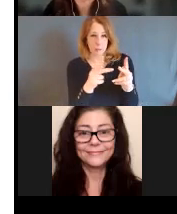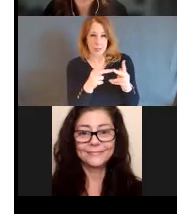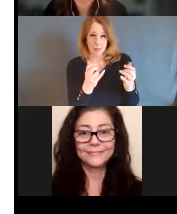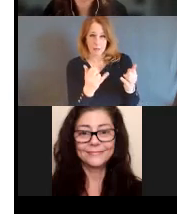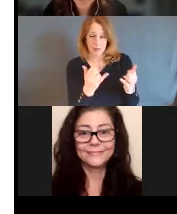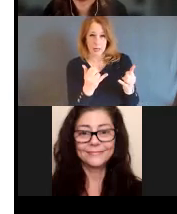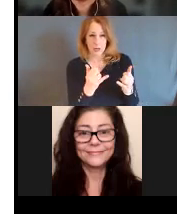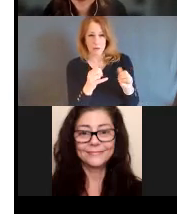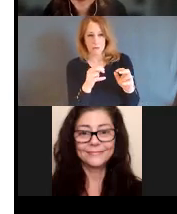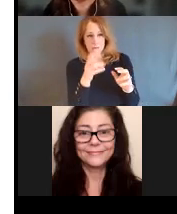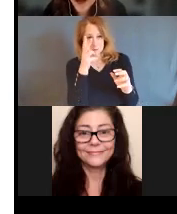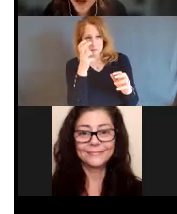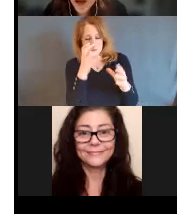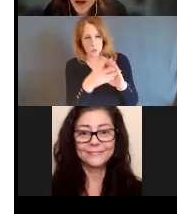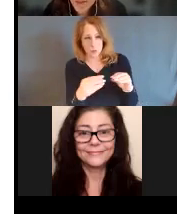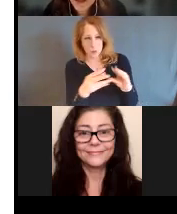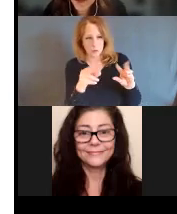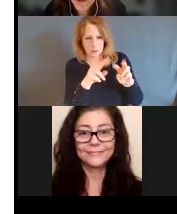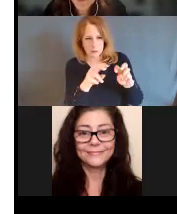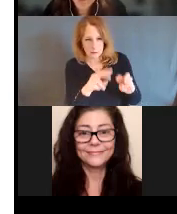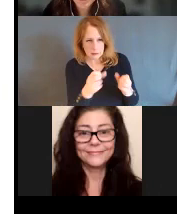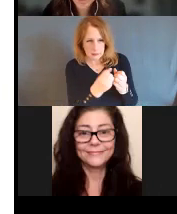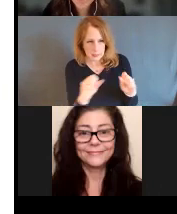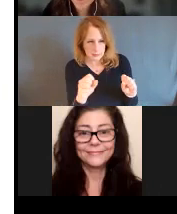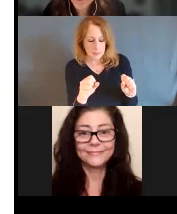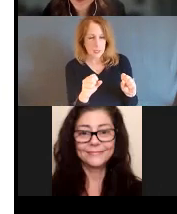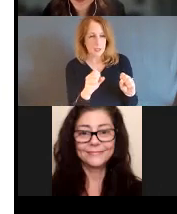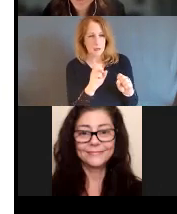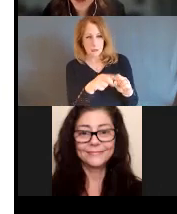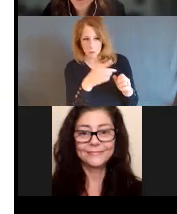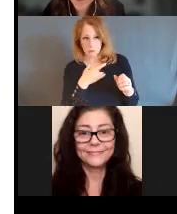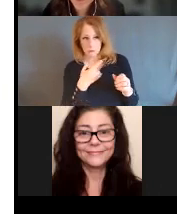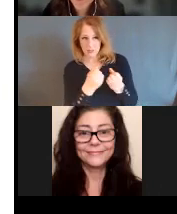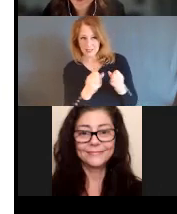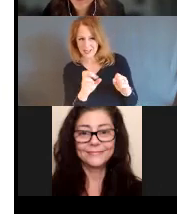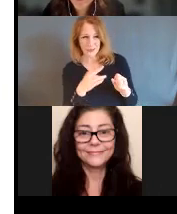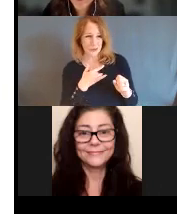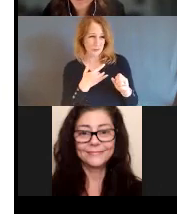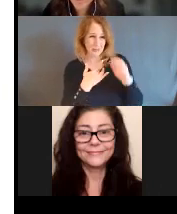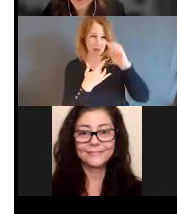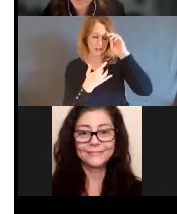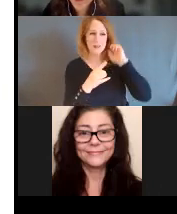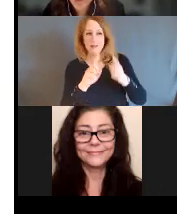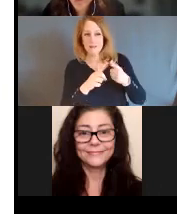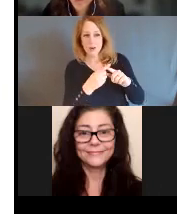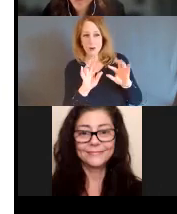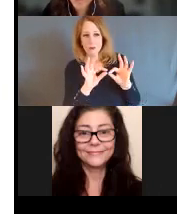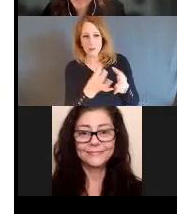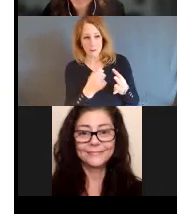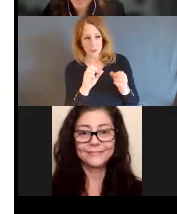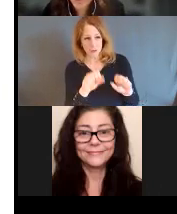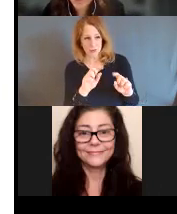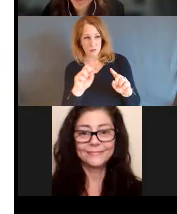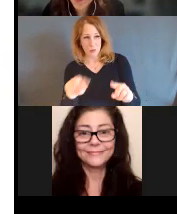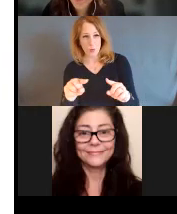the story, providing resources, asking whether he feels safe or if there's a friend or a family member that he feels safe with that he can go